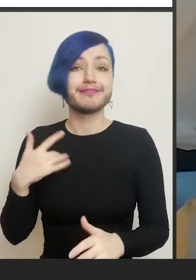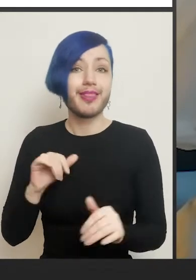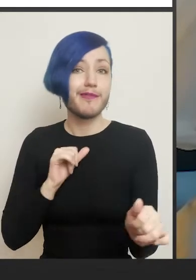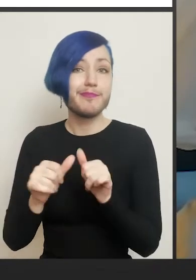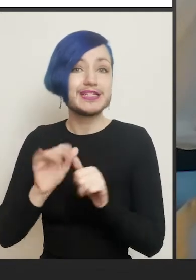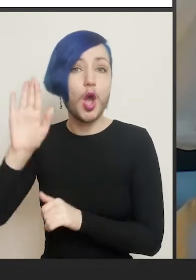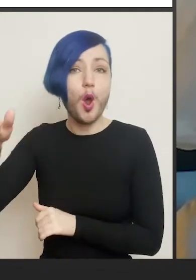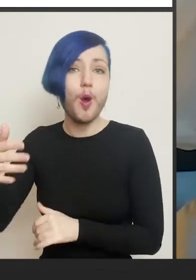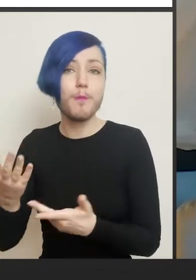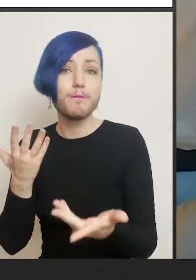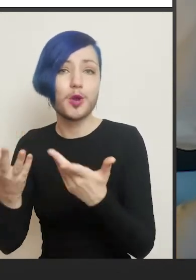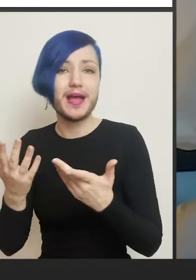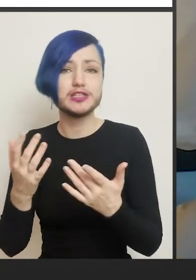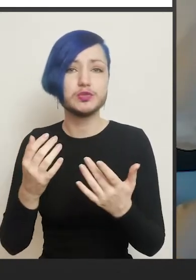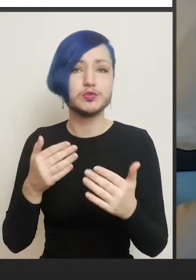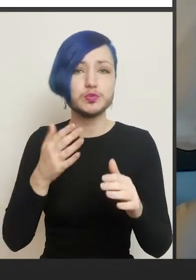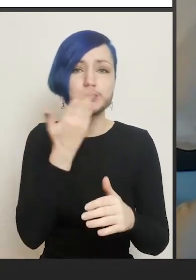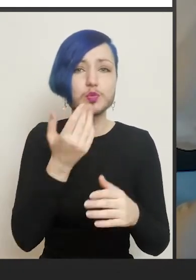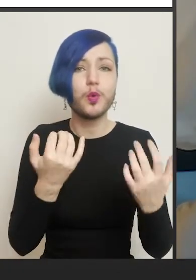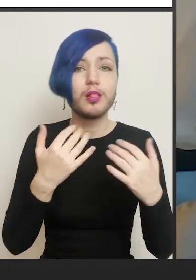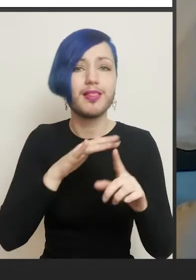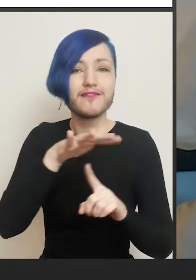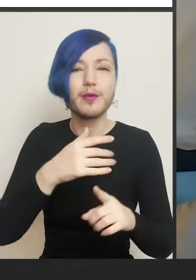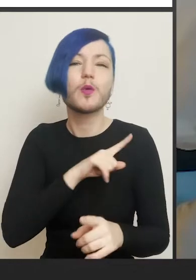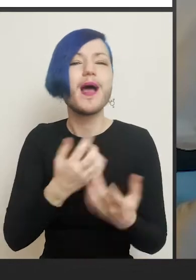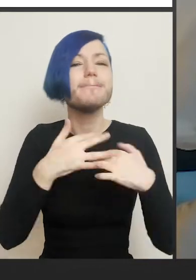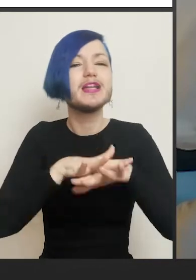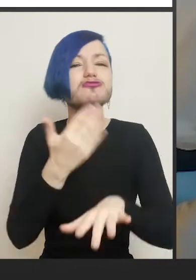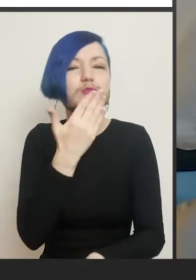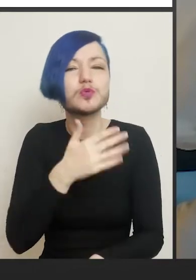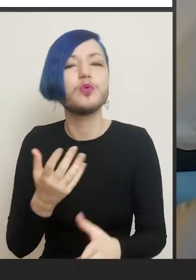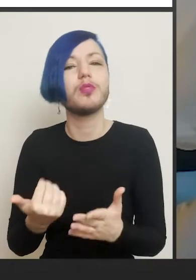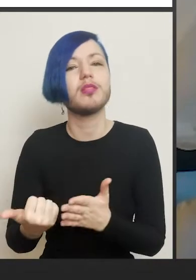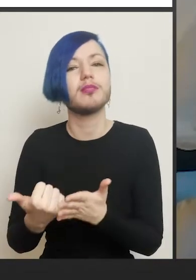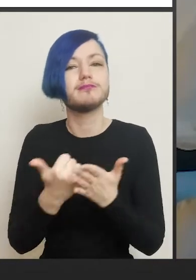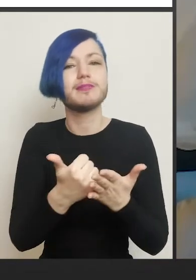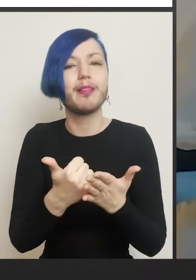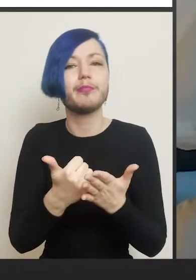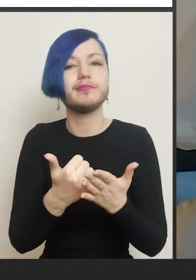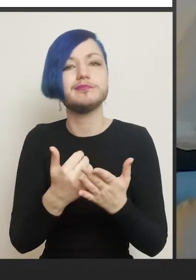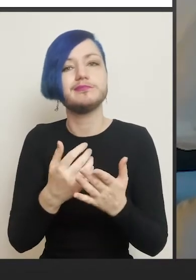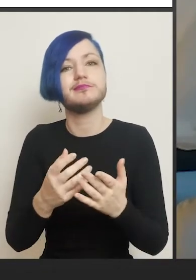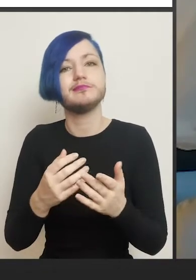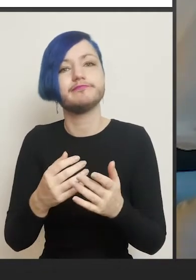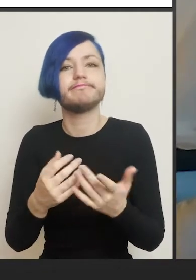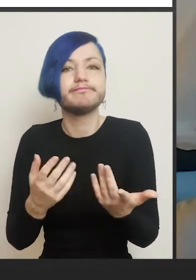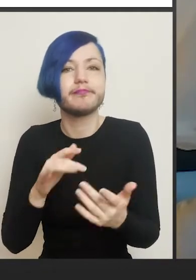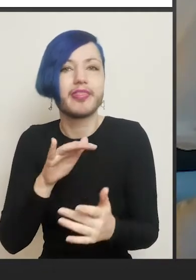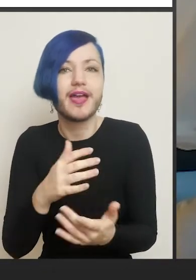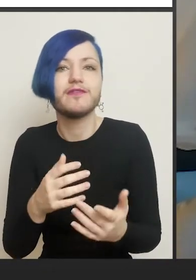at home than they did in the main, because it's a mainstream school, so with some extra help sort of built in